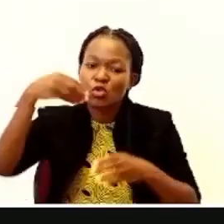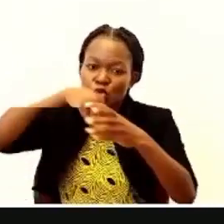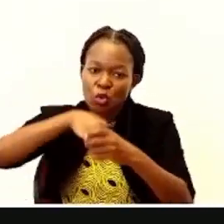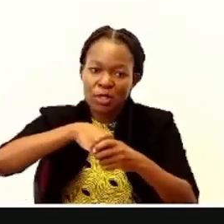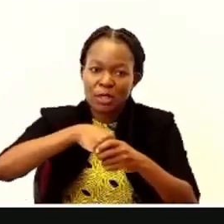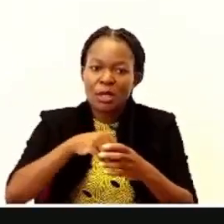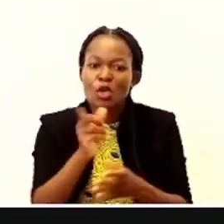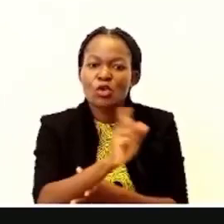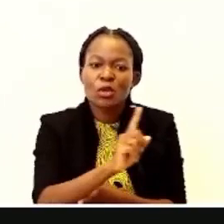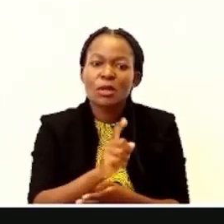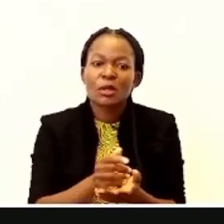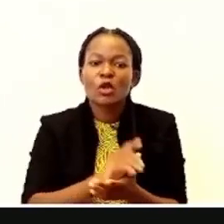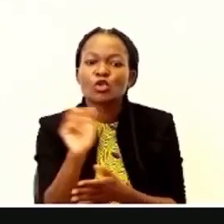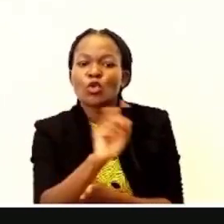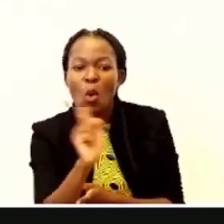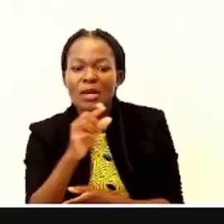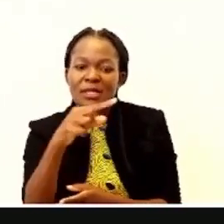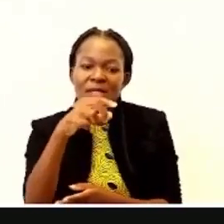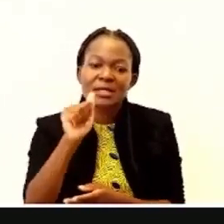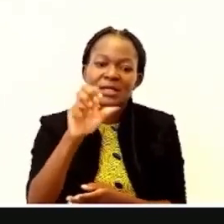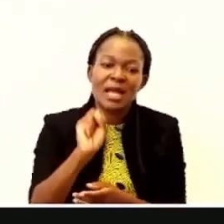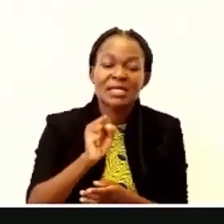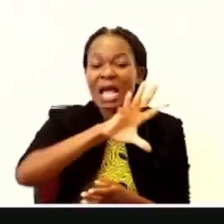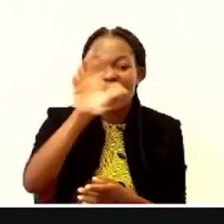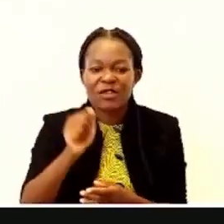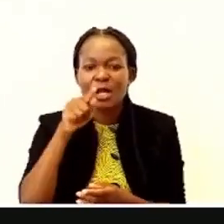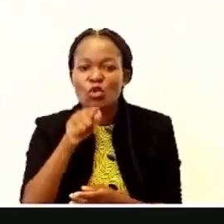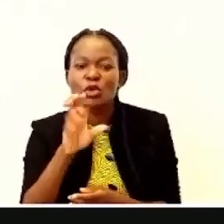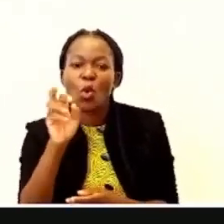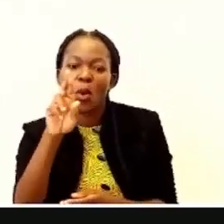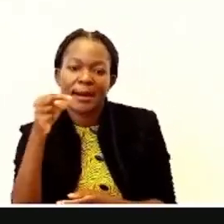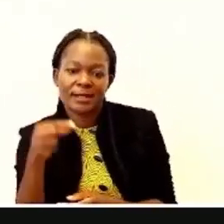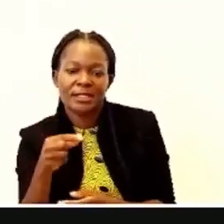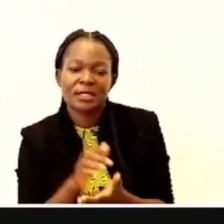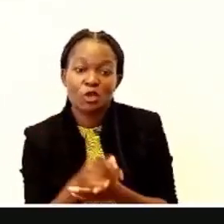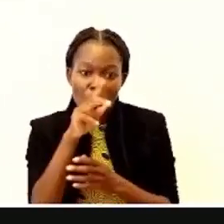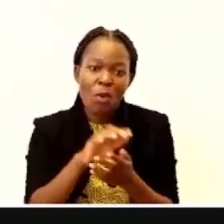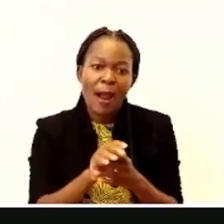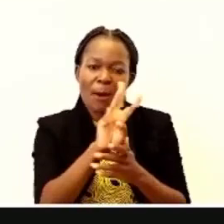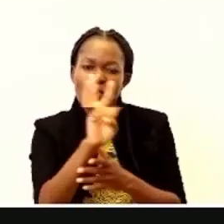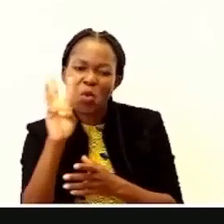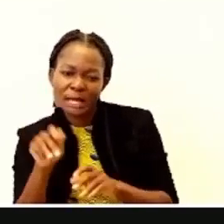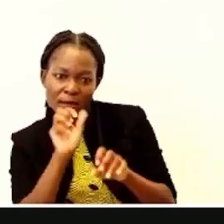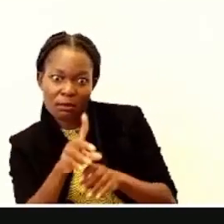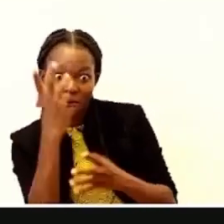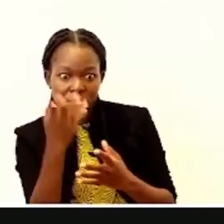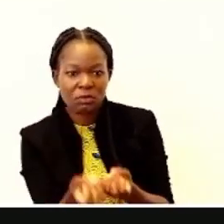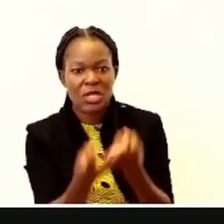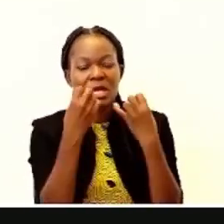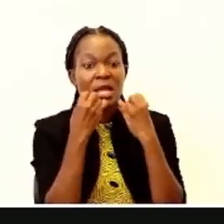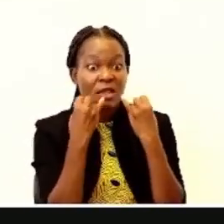Don't Gas Africa, don'tgasafrica.org. Visit that website. You'll find a sign-on letter where